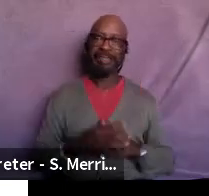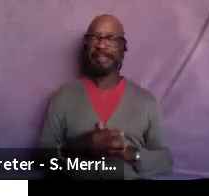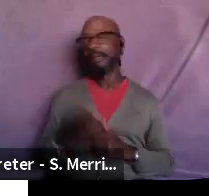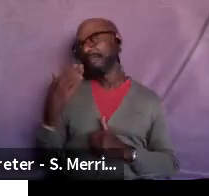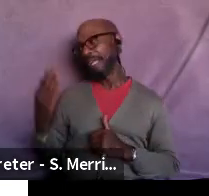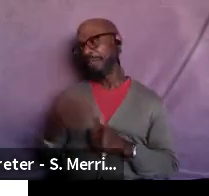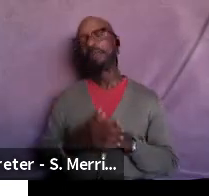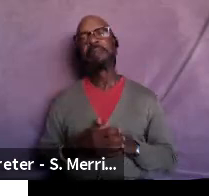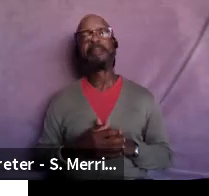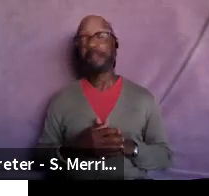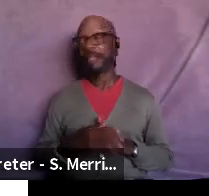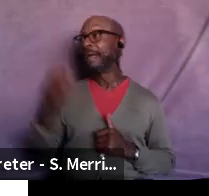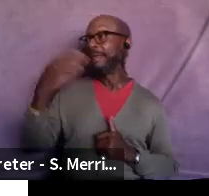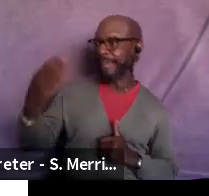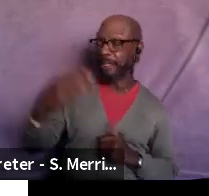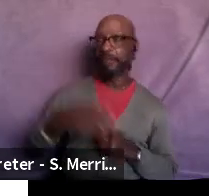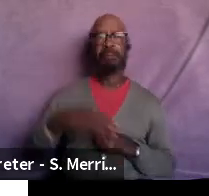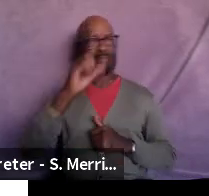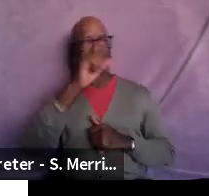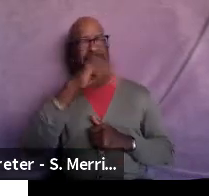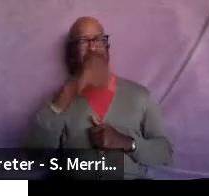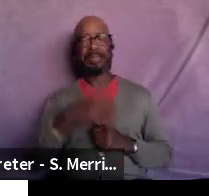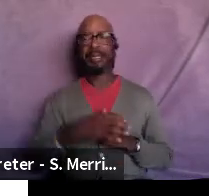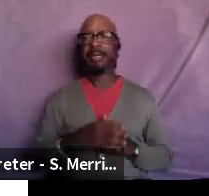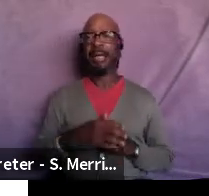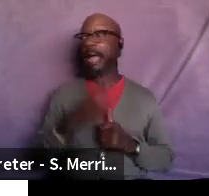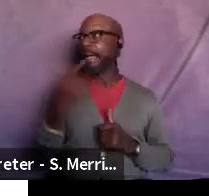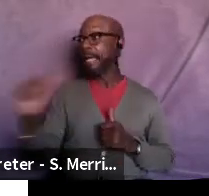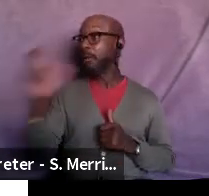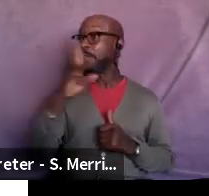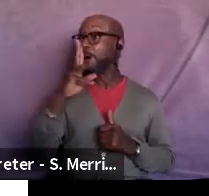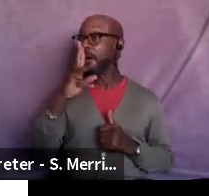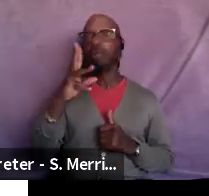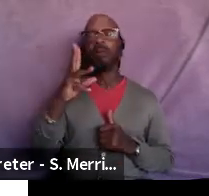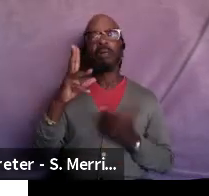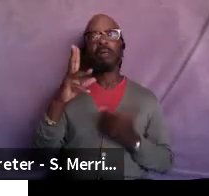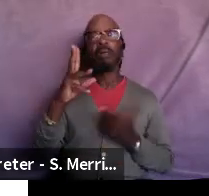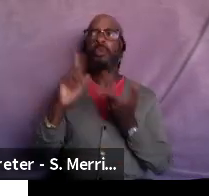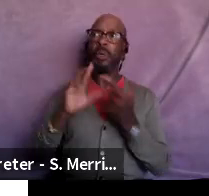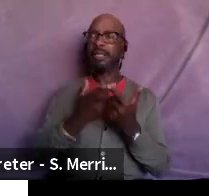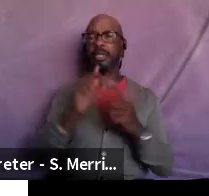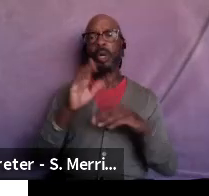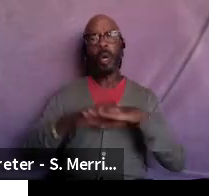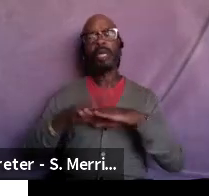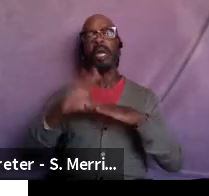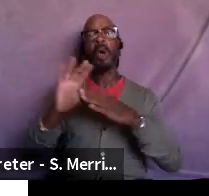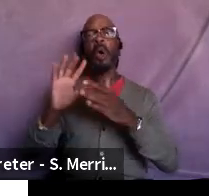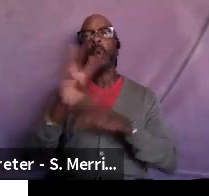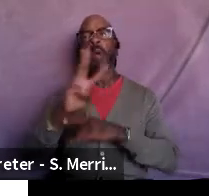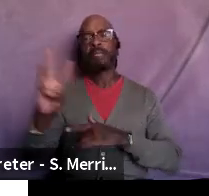For all of you. And anybody can file complaints on our website. So